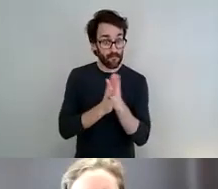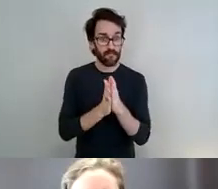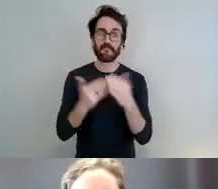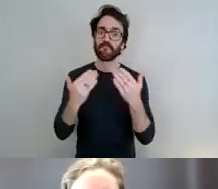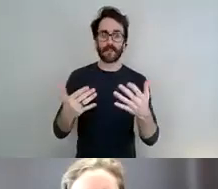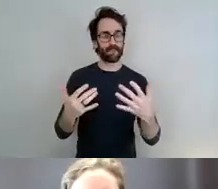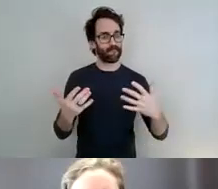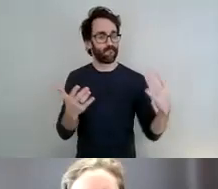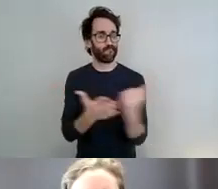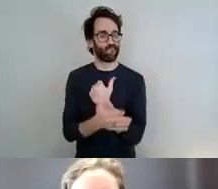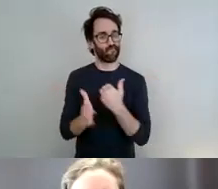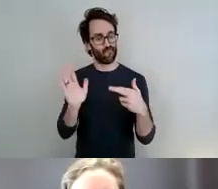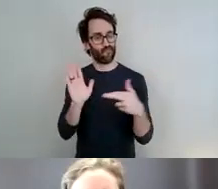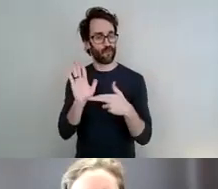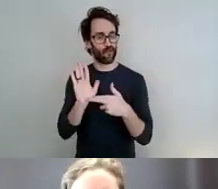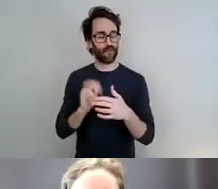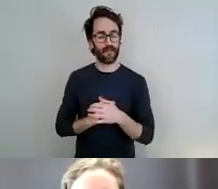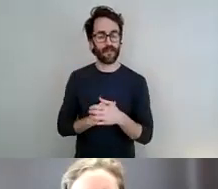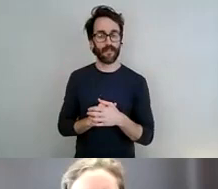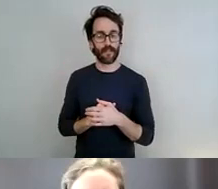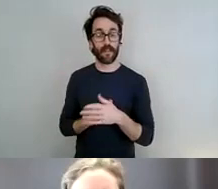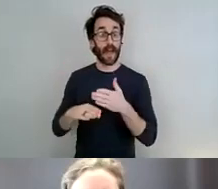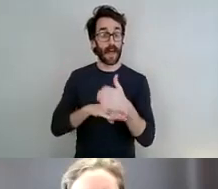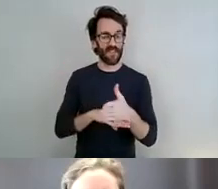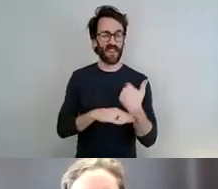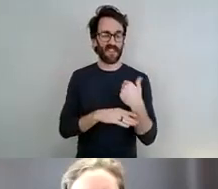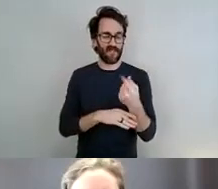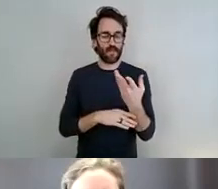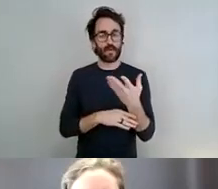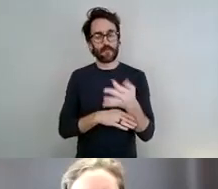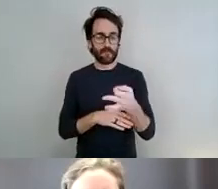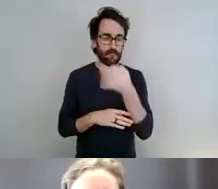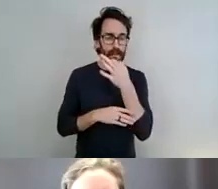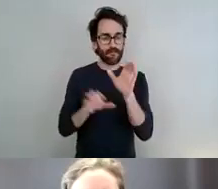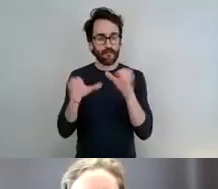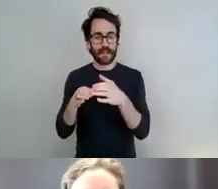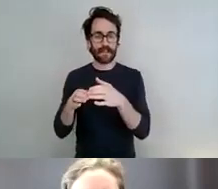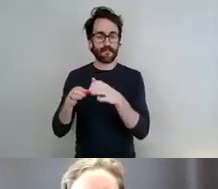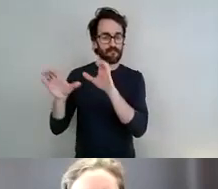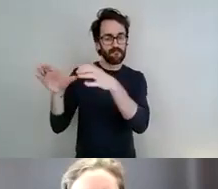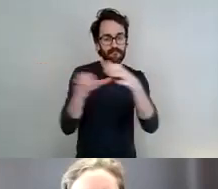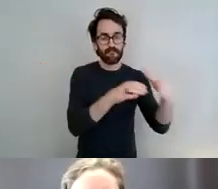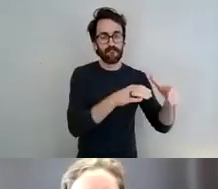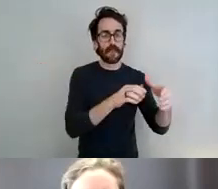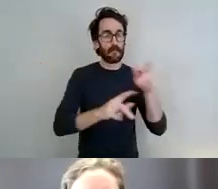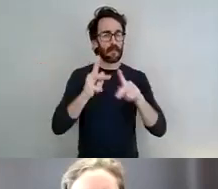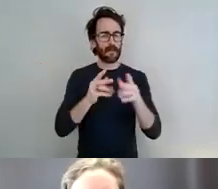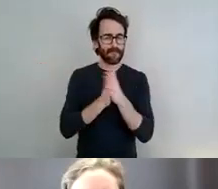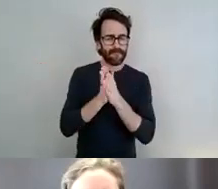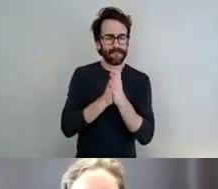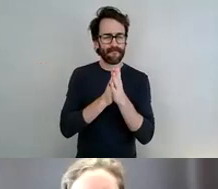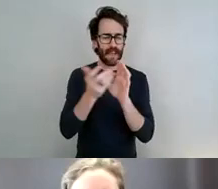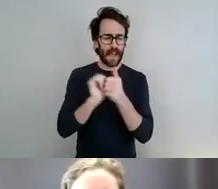days after the conference, we will be hosting some master classes for those interested in looking at how we can reframe